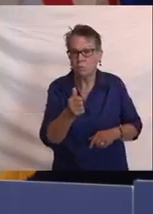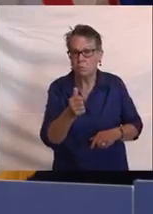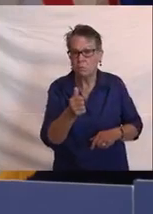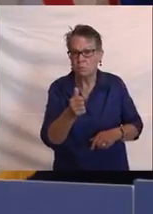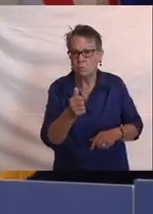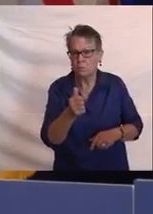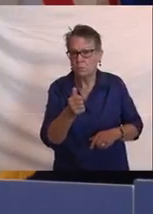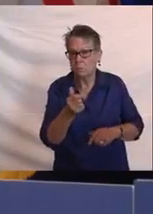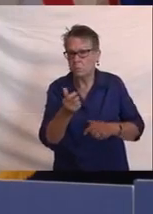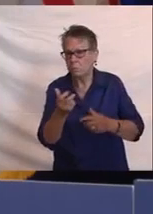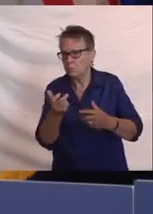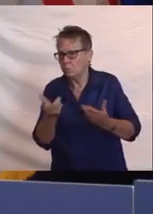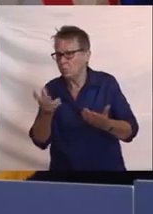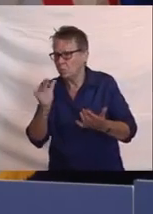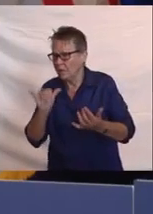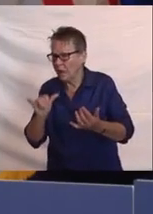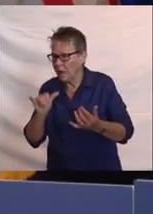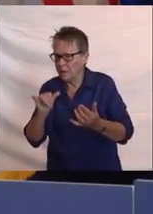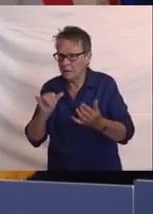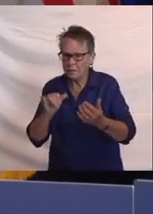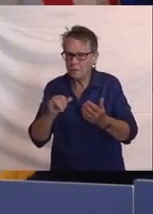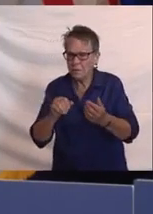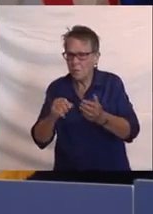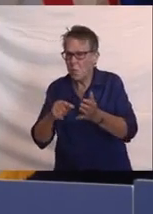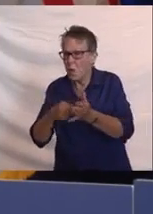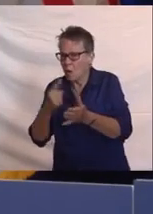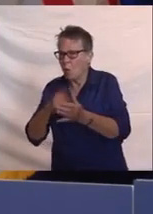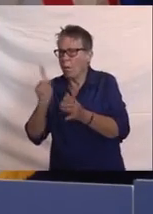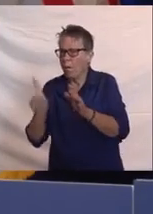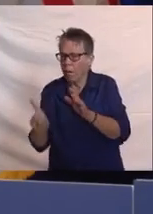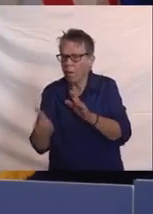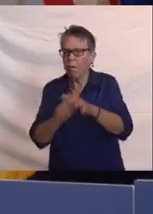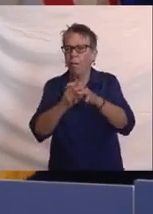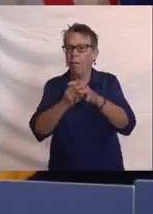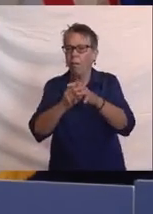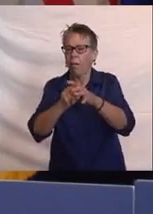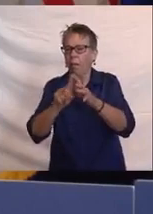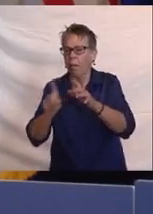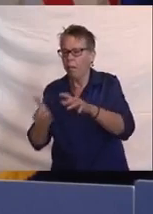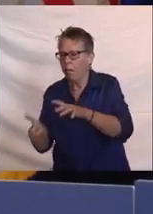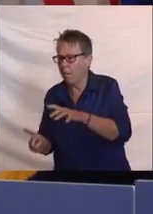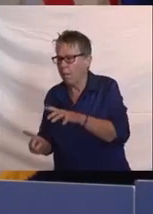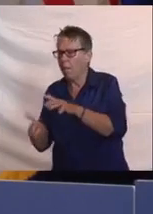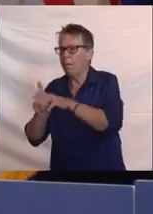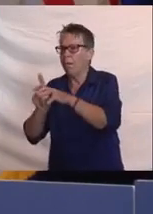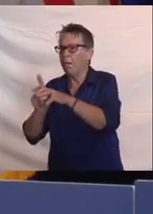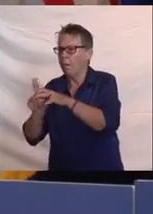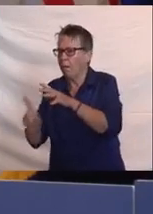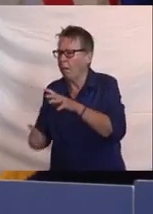sporadic cases are also being followed up by the local health departments. Recommendations for containment and